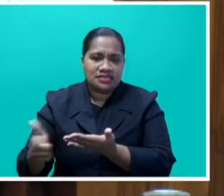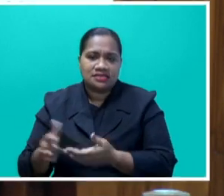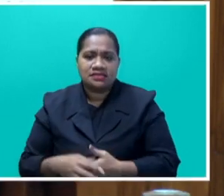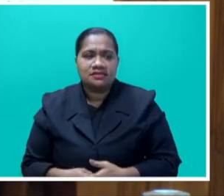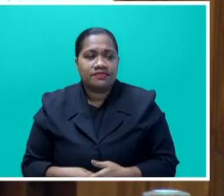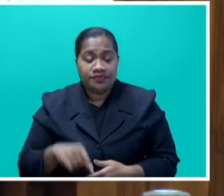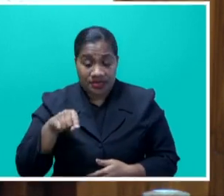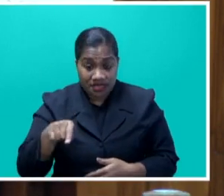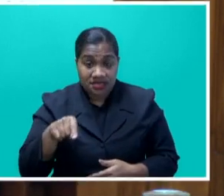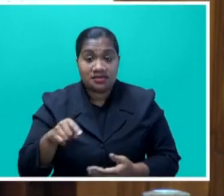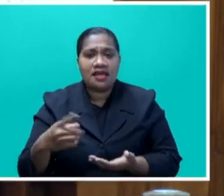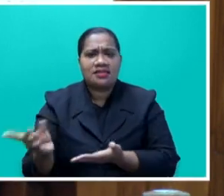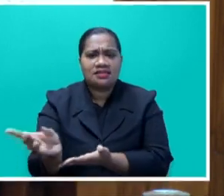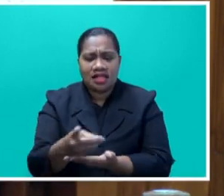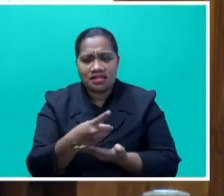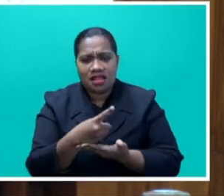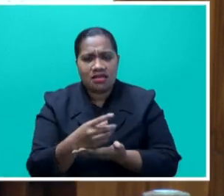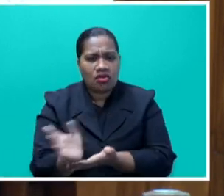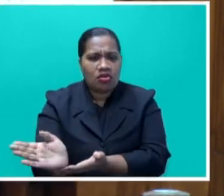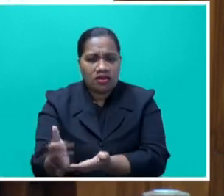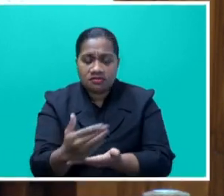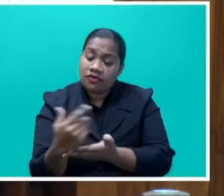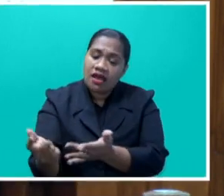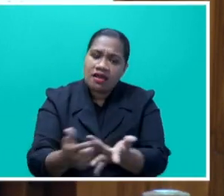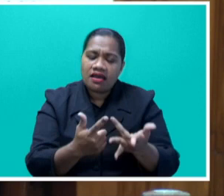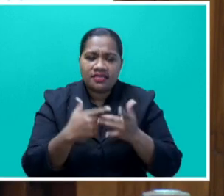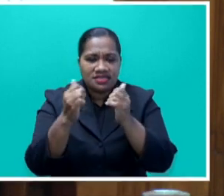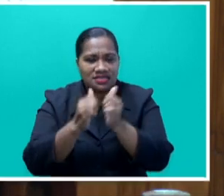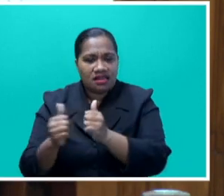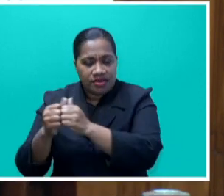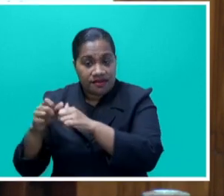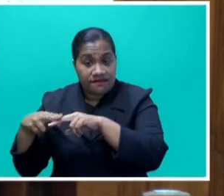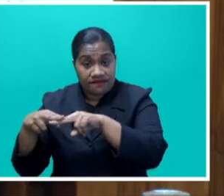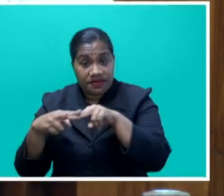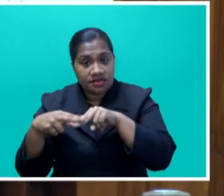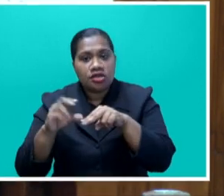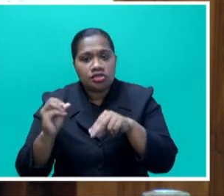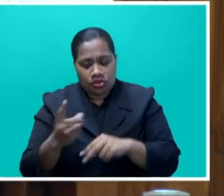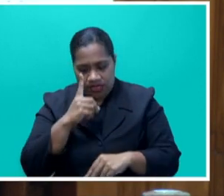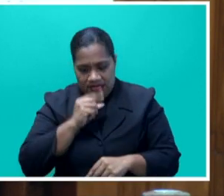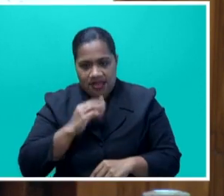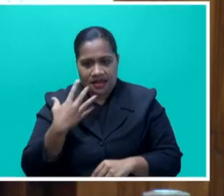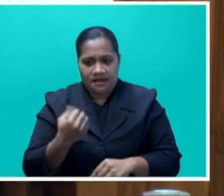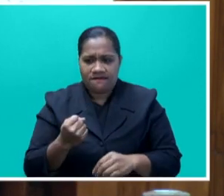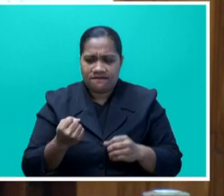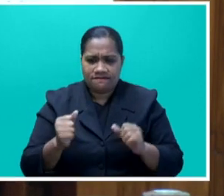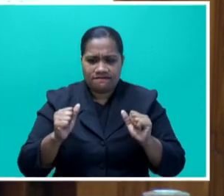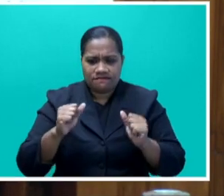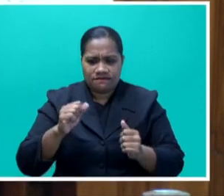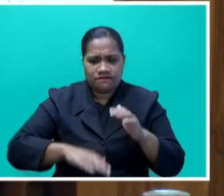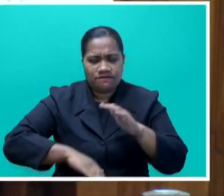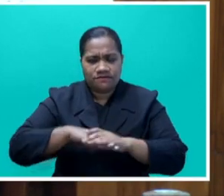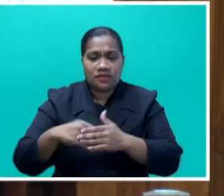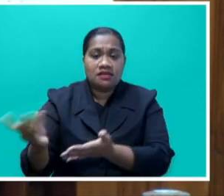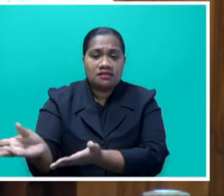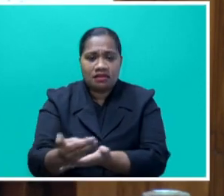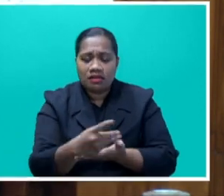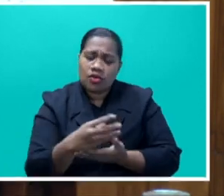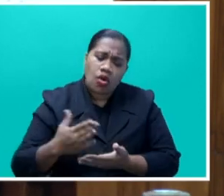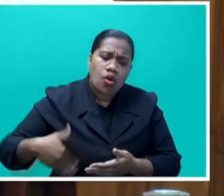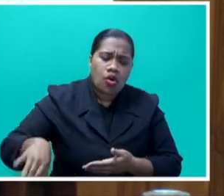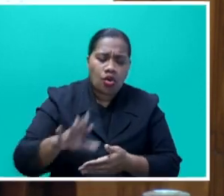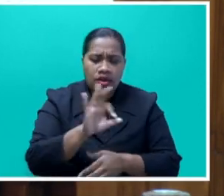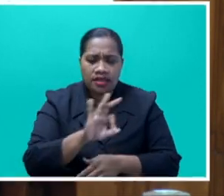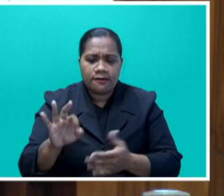data collection for all other settlements in Fiji, so that we have a complete database on all informal settlements around